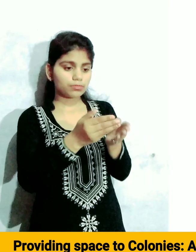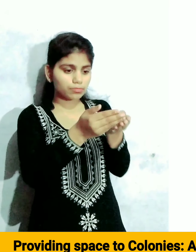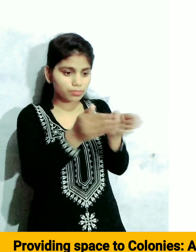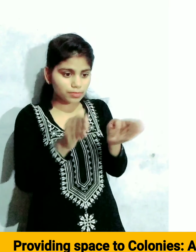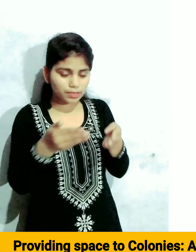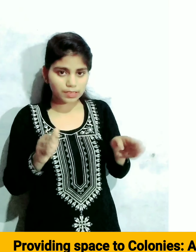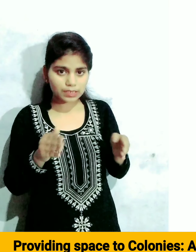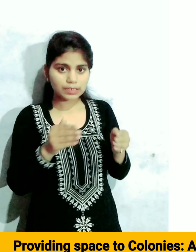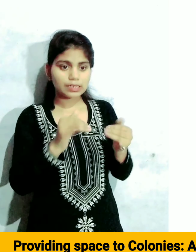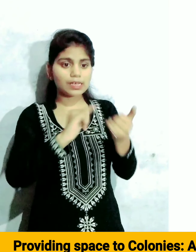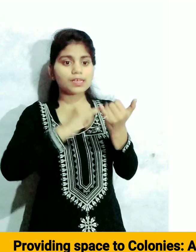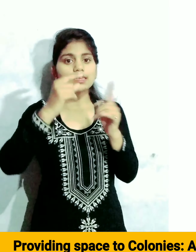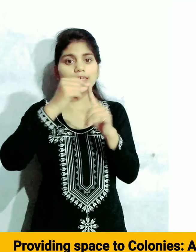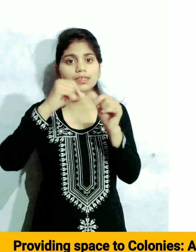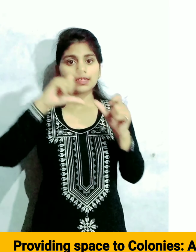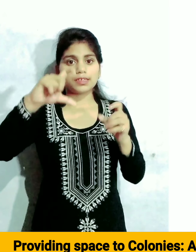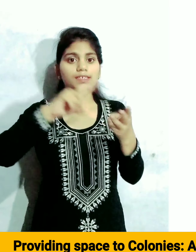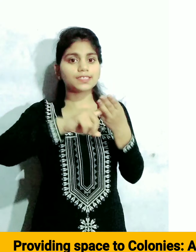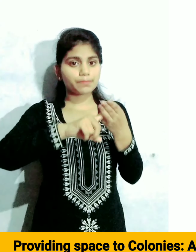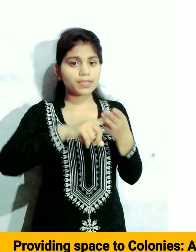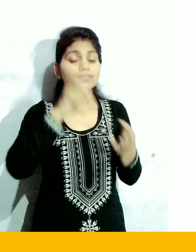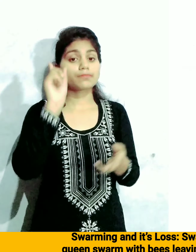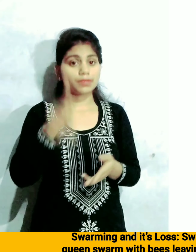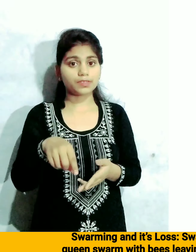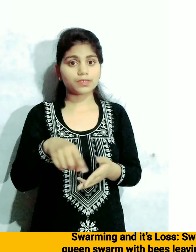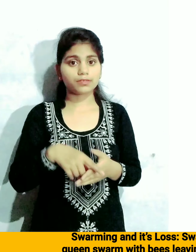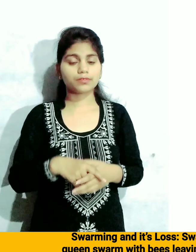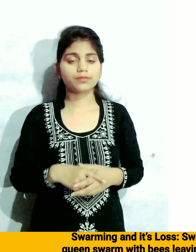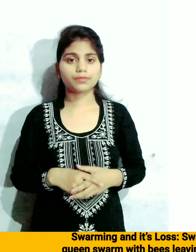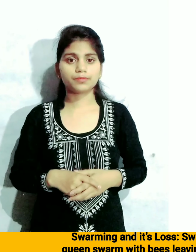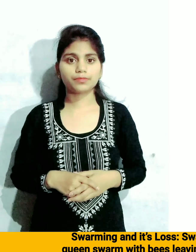suffering bees owing to the lack of space.